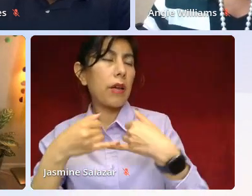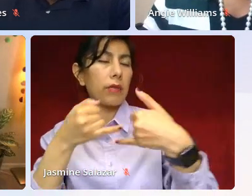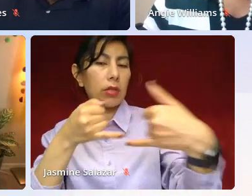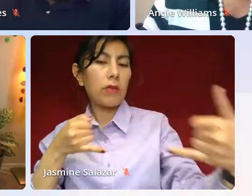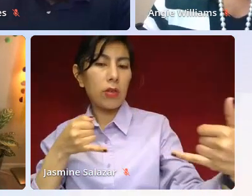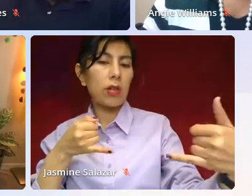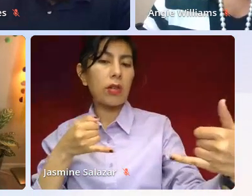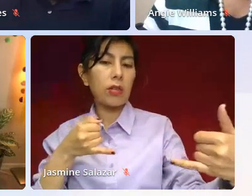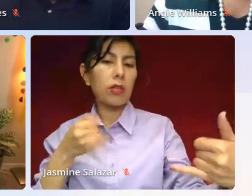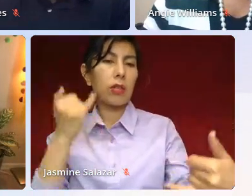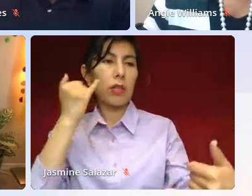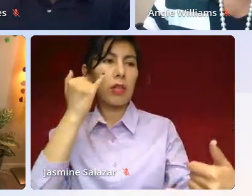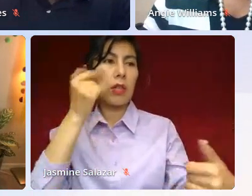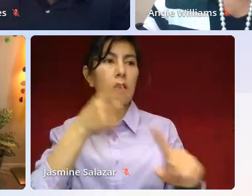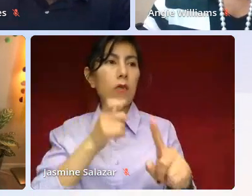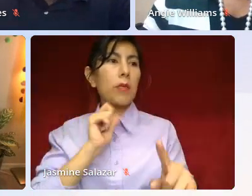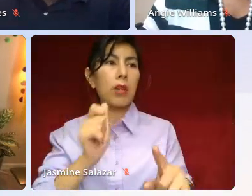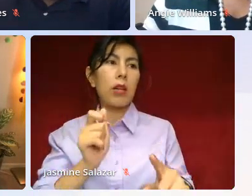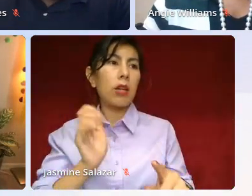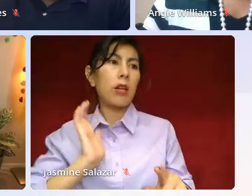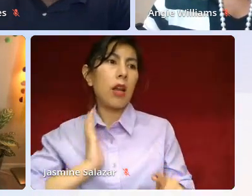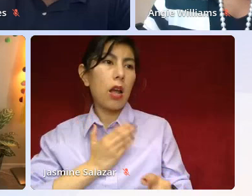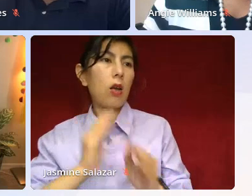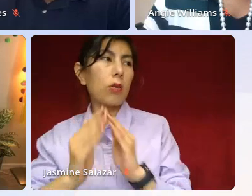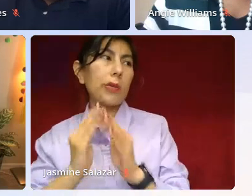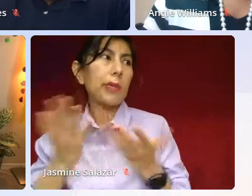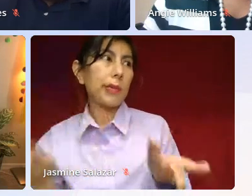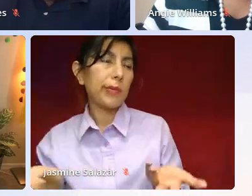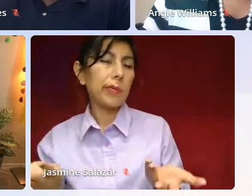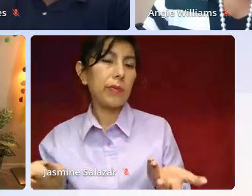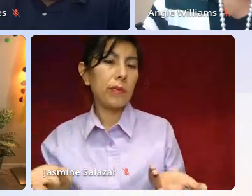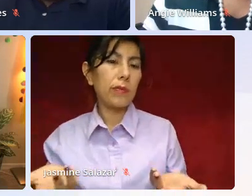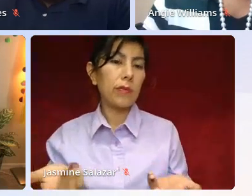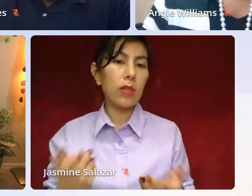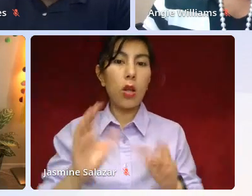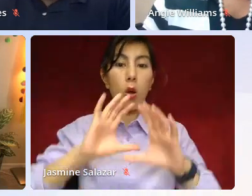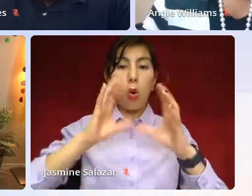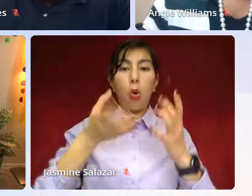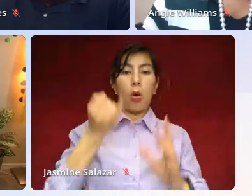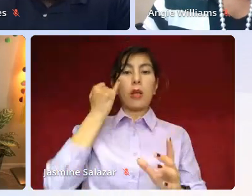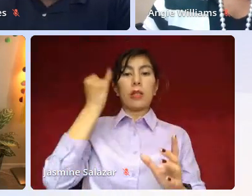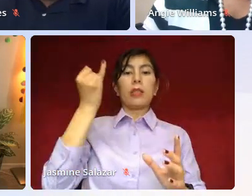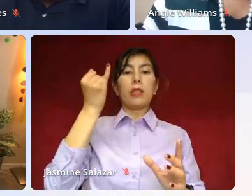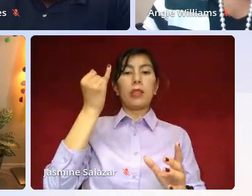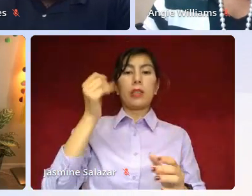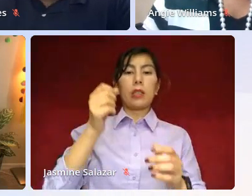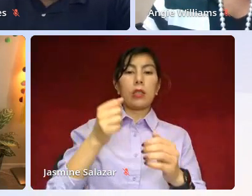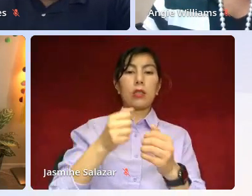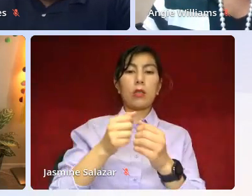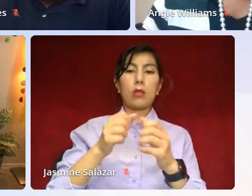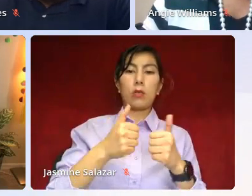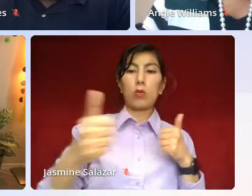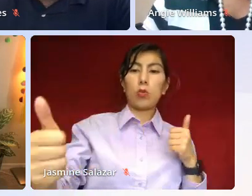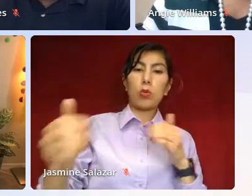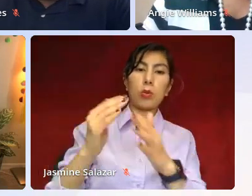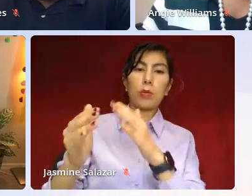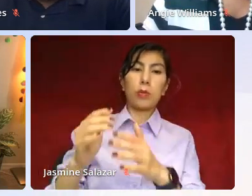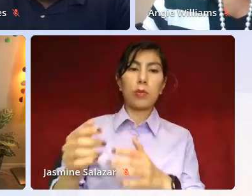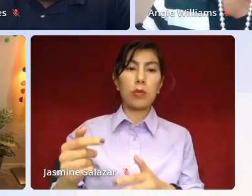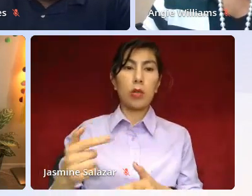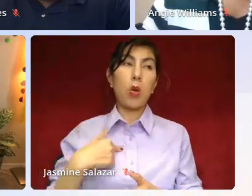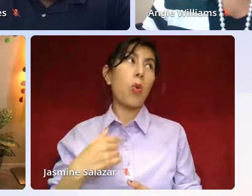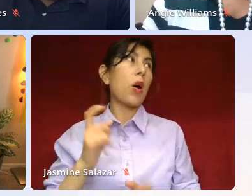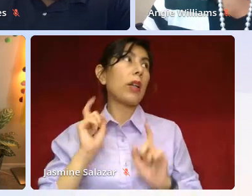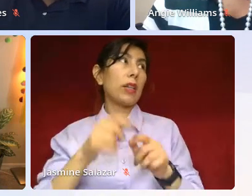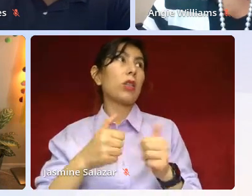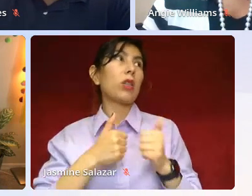not of our community, right? The whole idea of even in rural communities, we can't just sort of say, well, I got to drive 3 hours.